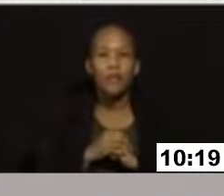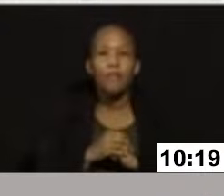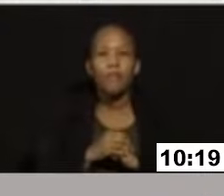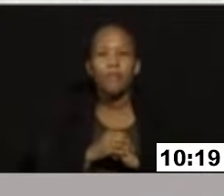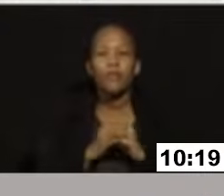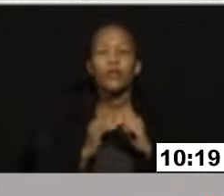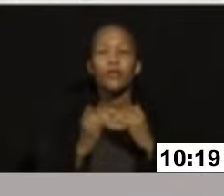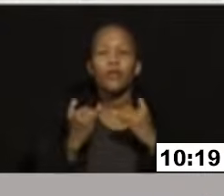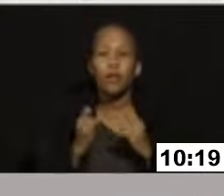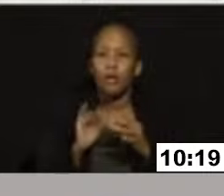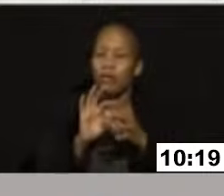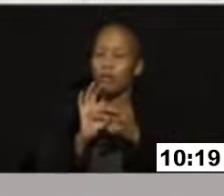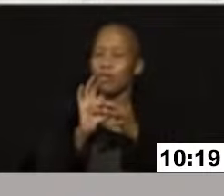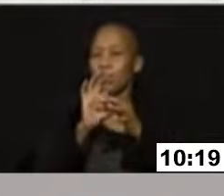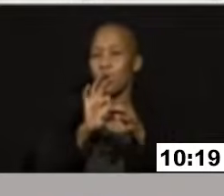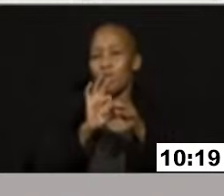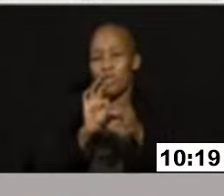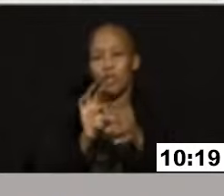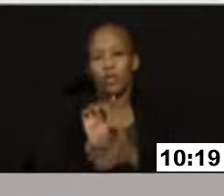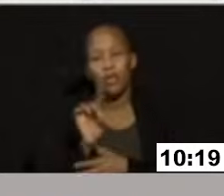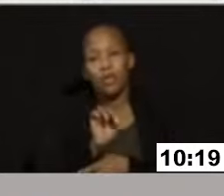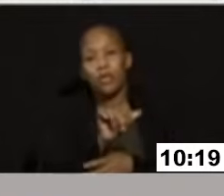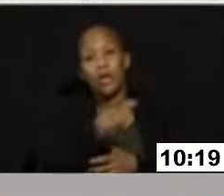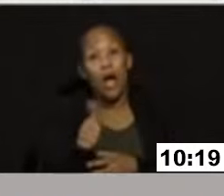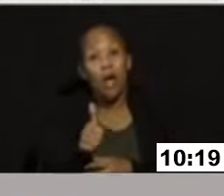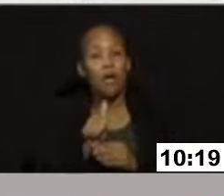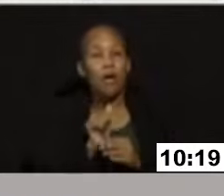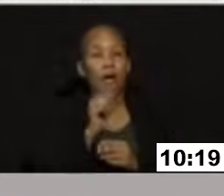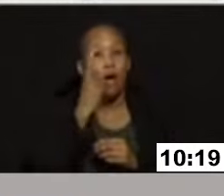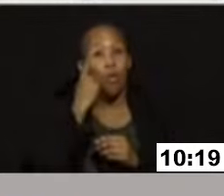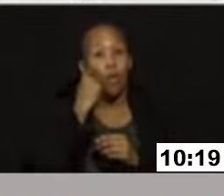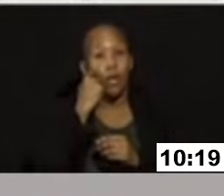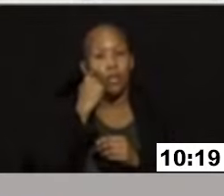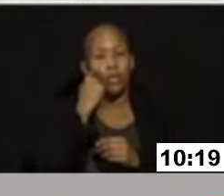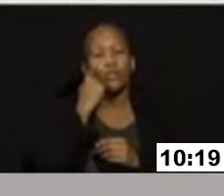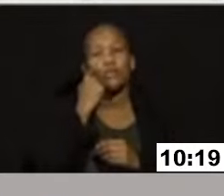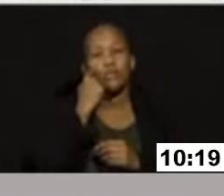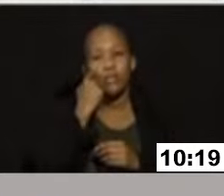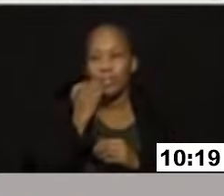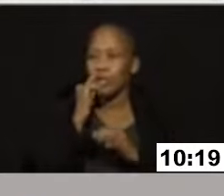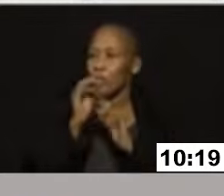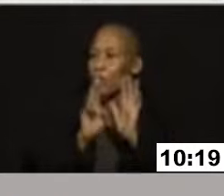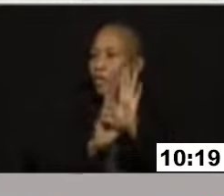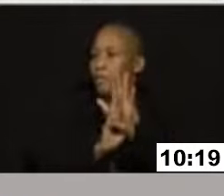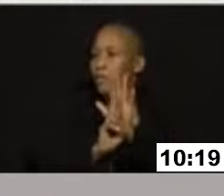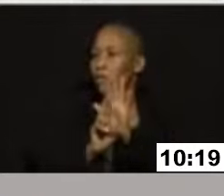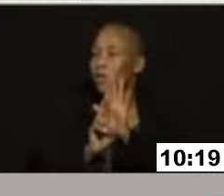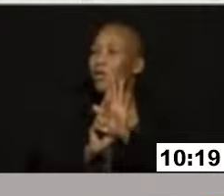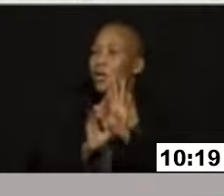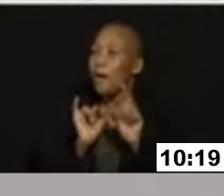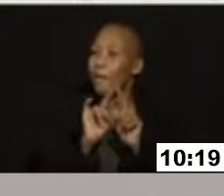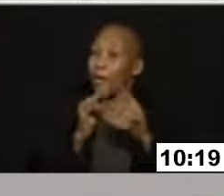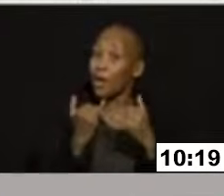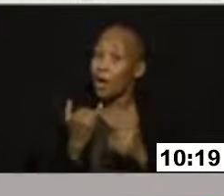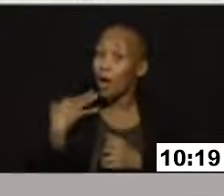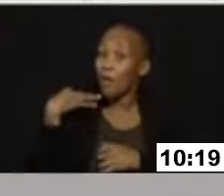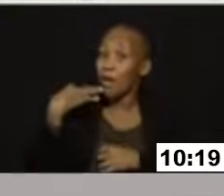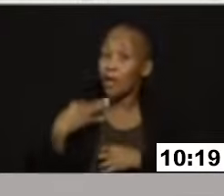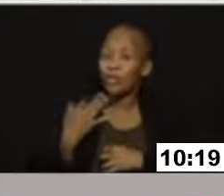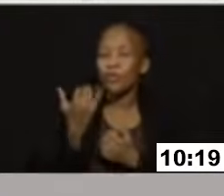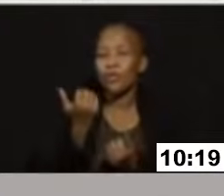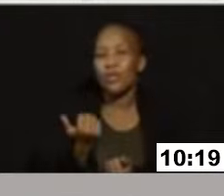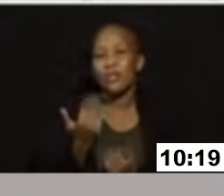in relation to other witnesses who we represent. Obviously, we'll deal with the application at the relevant time, but as a point